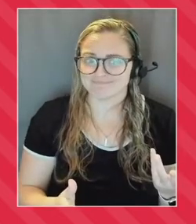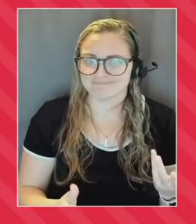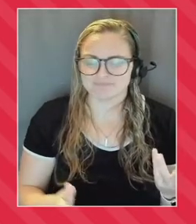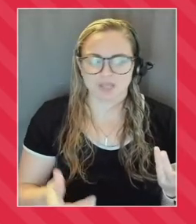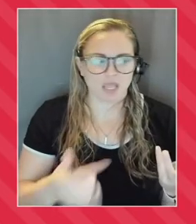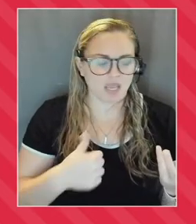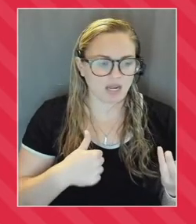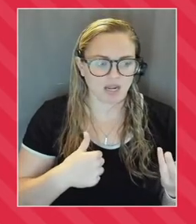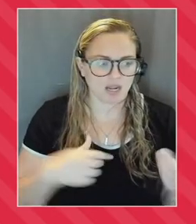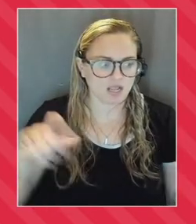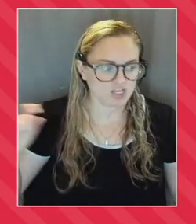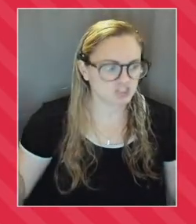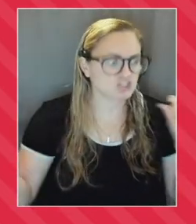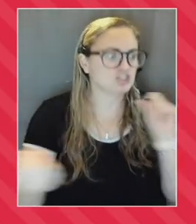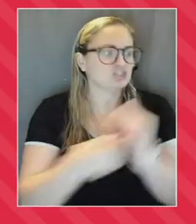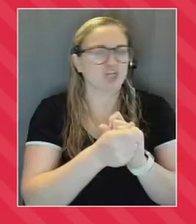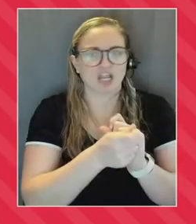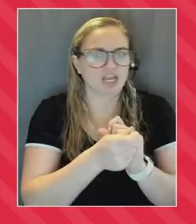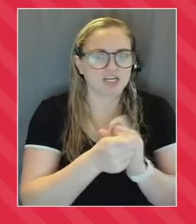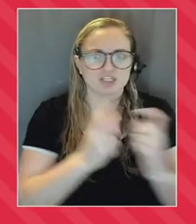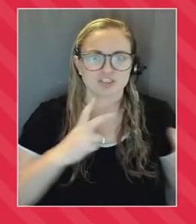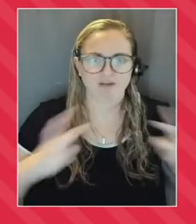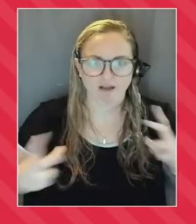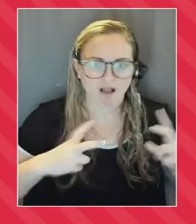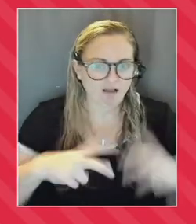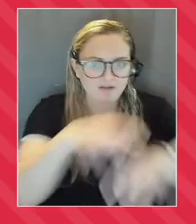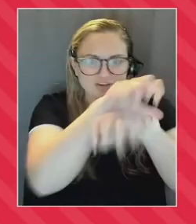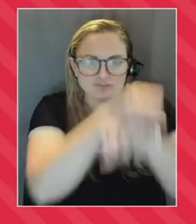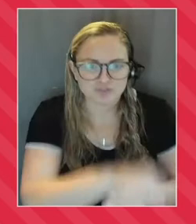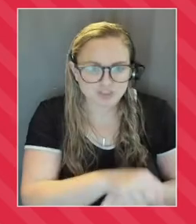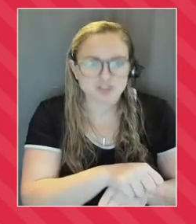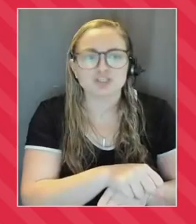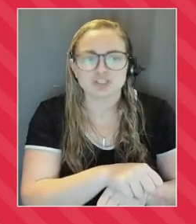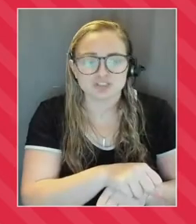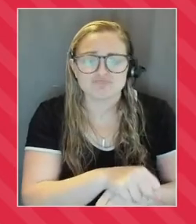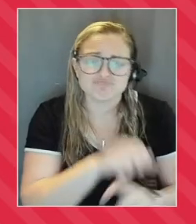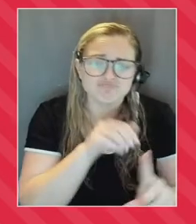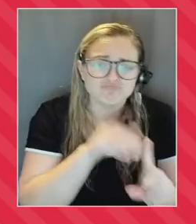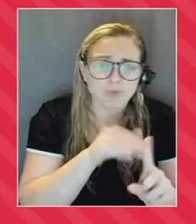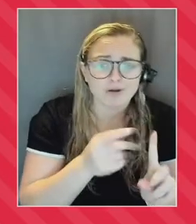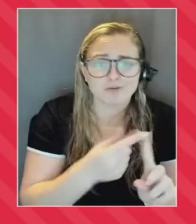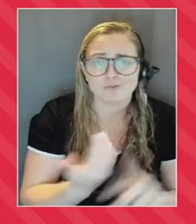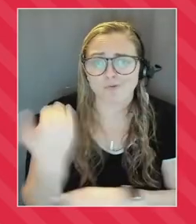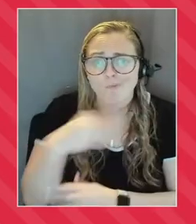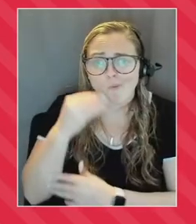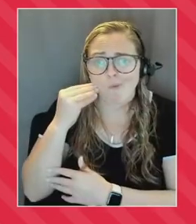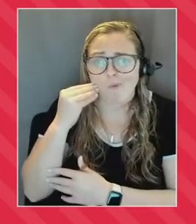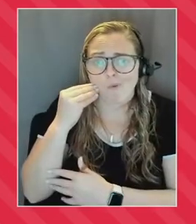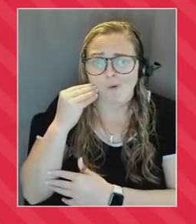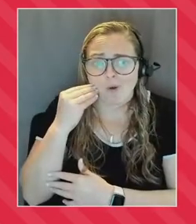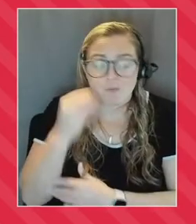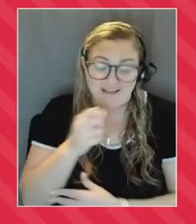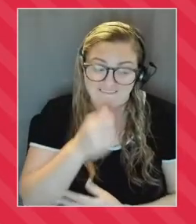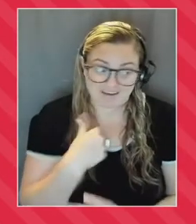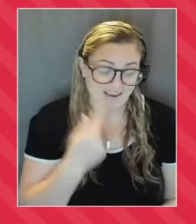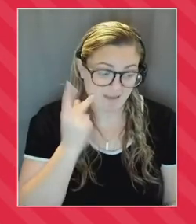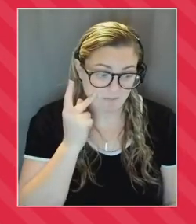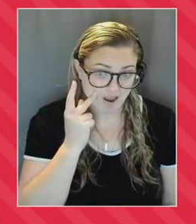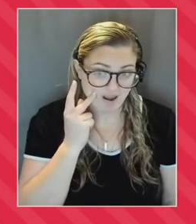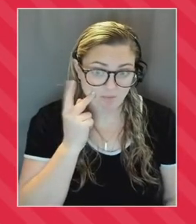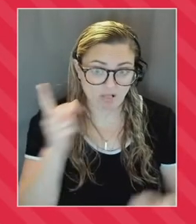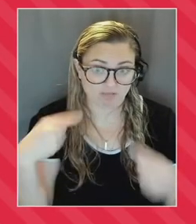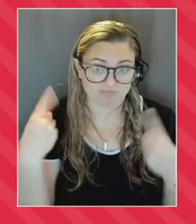a holiday tradition. I got reminders of back home. This is a blessing because I haven't had a pineapple in so